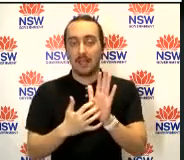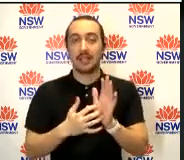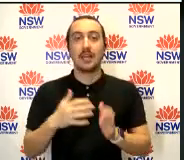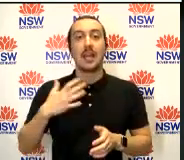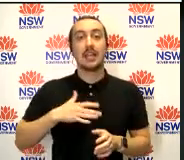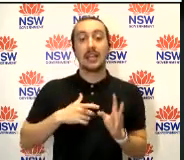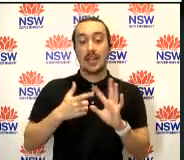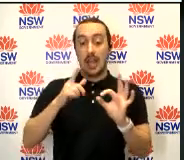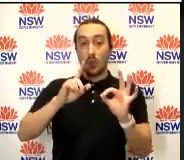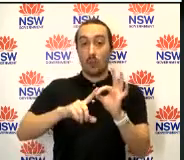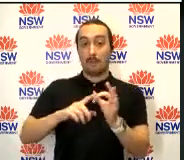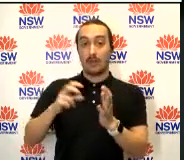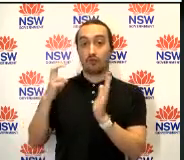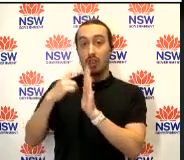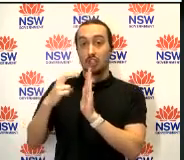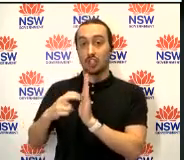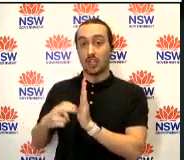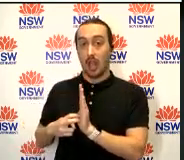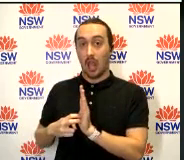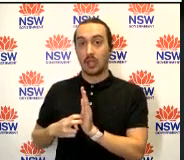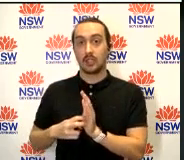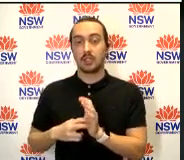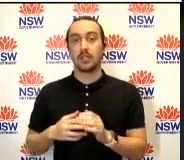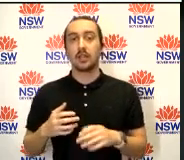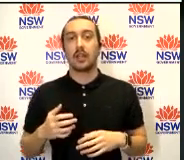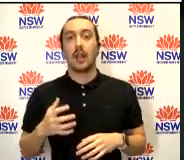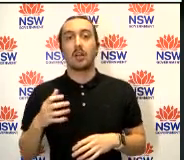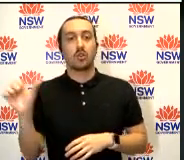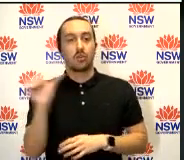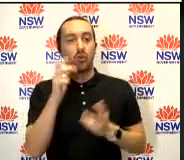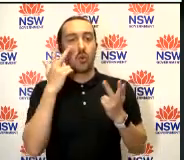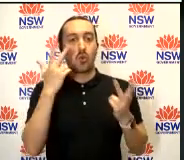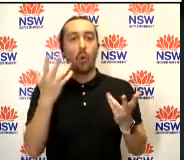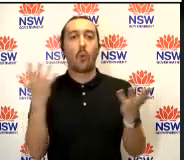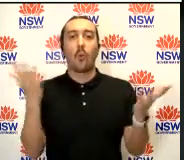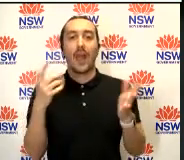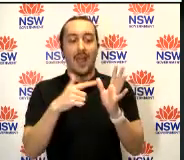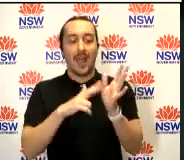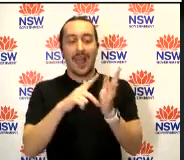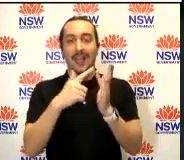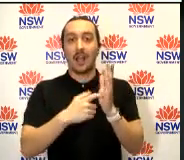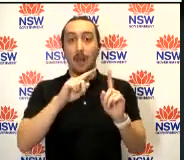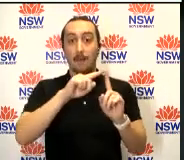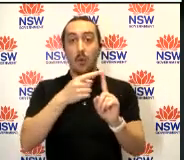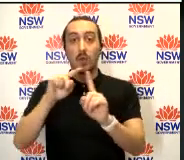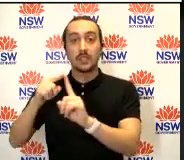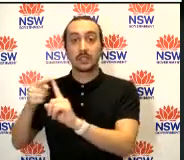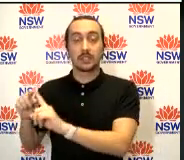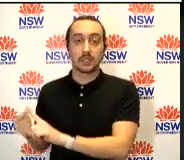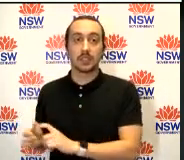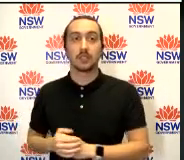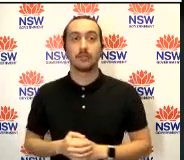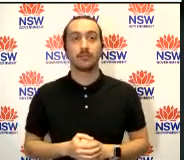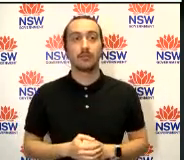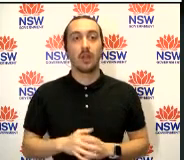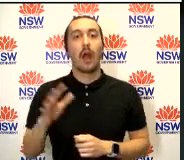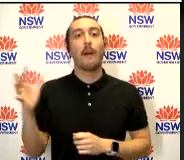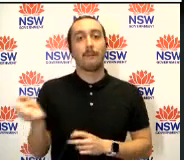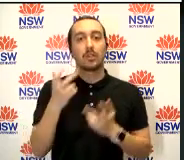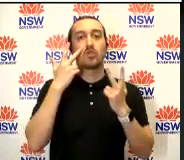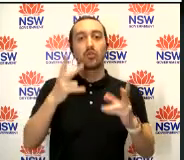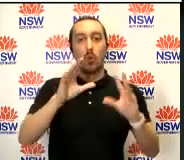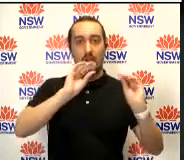plans, and have records to demonstrate training and proper instruction being provided to the workers in relation